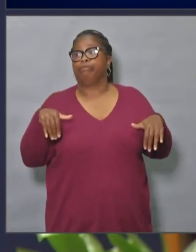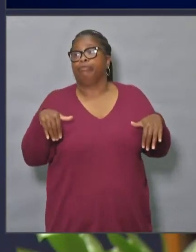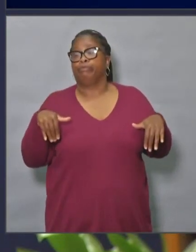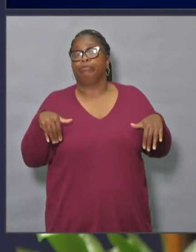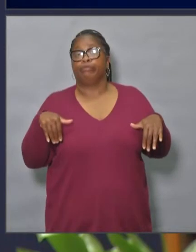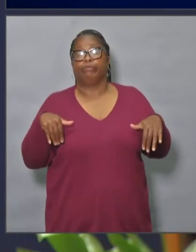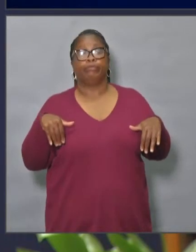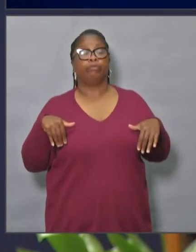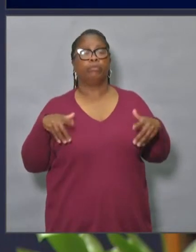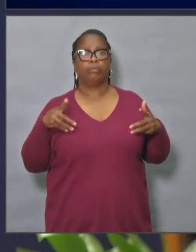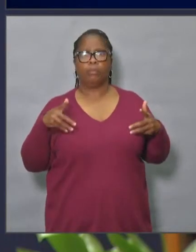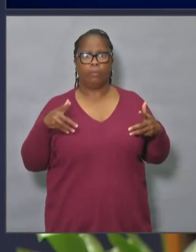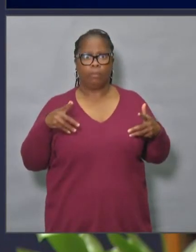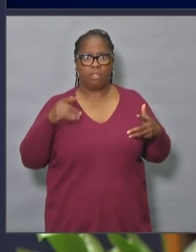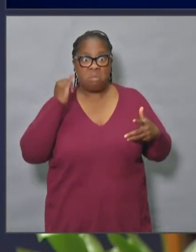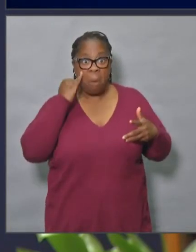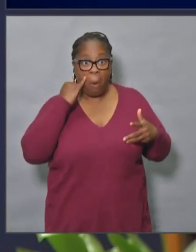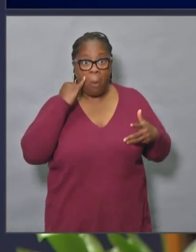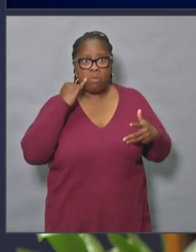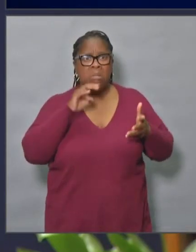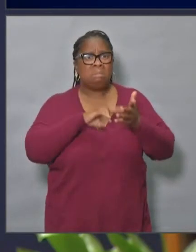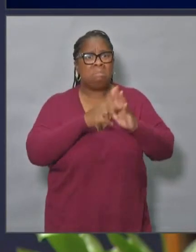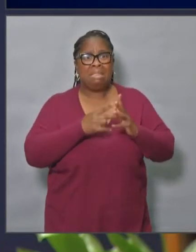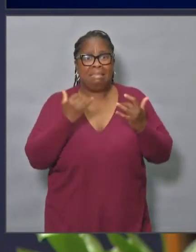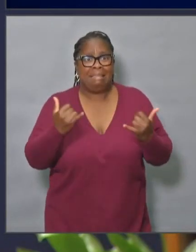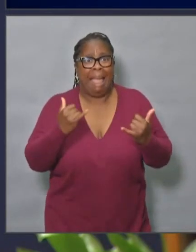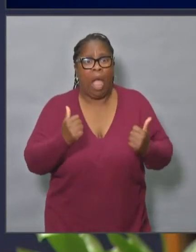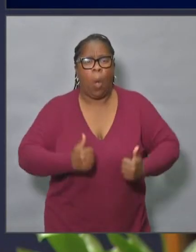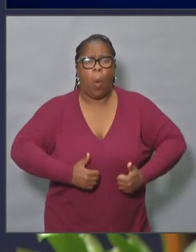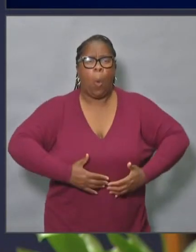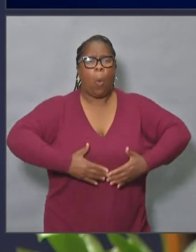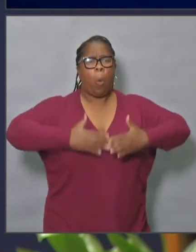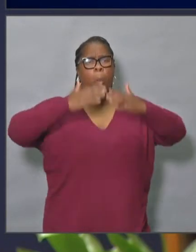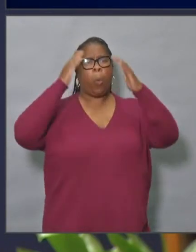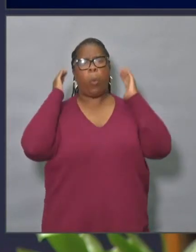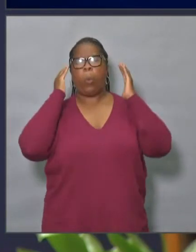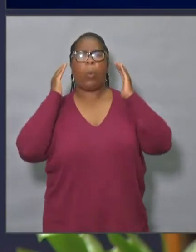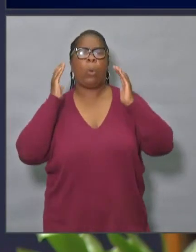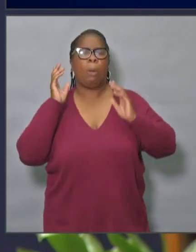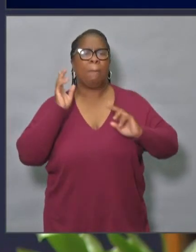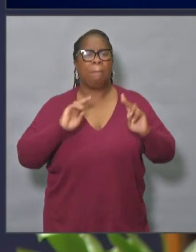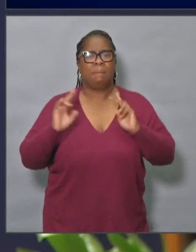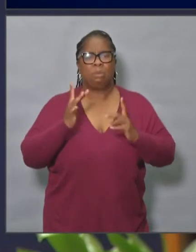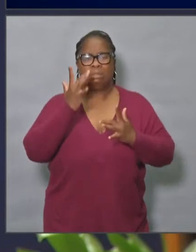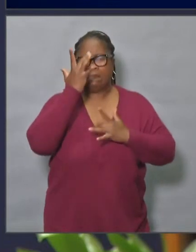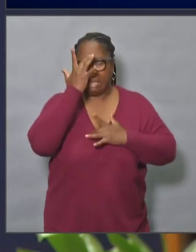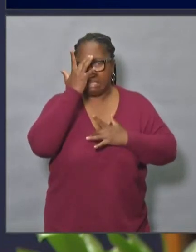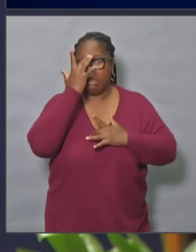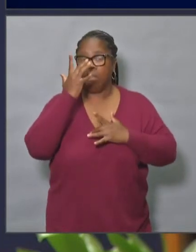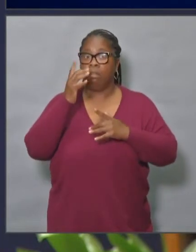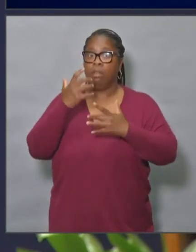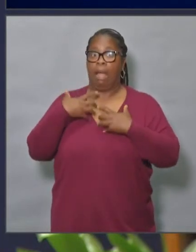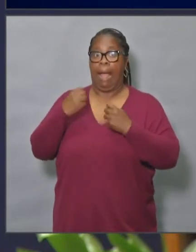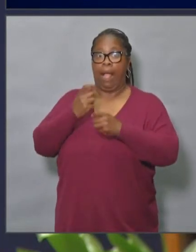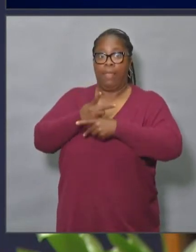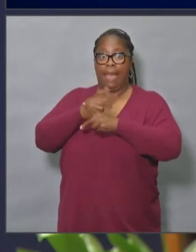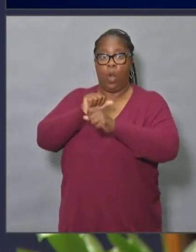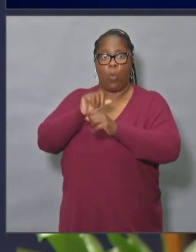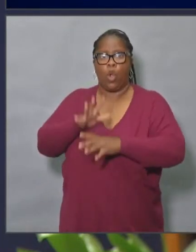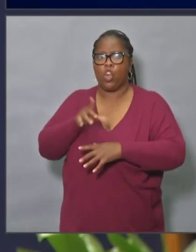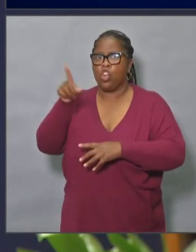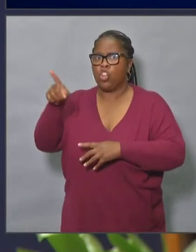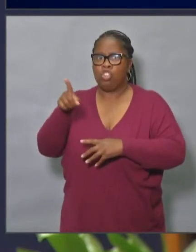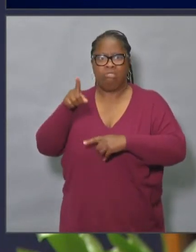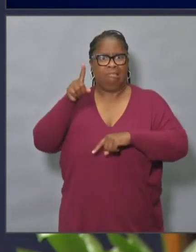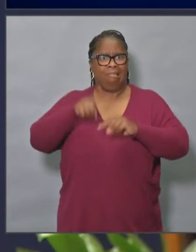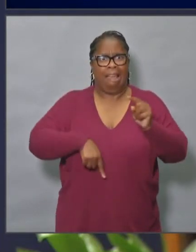been completely overwhelmed with cases. Our hospitals and the frontline workers who care for them would not have had the capacity to